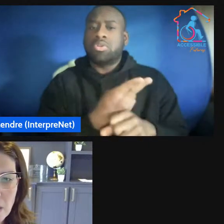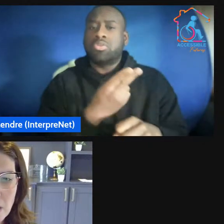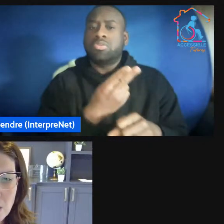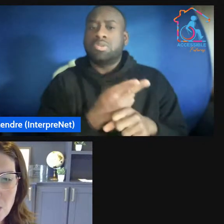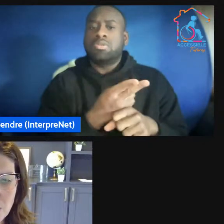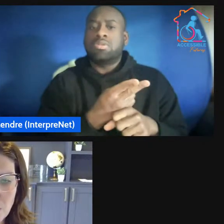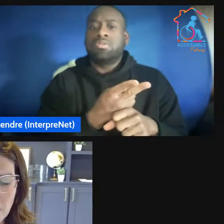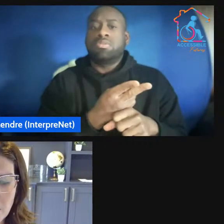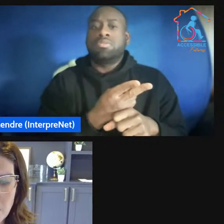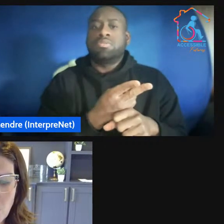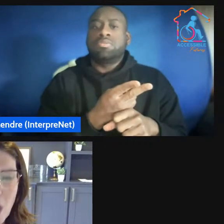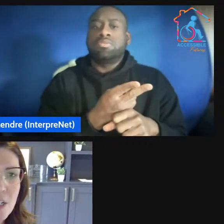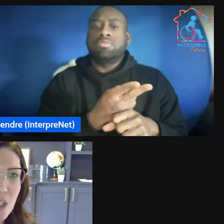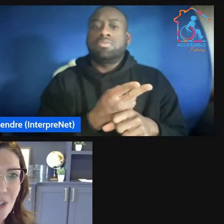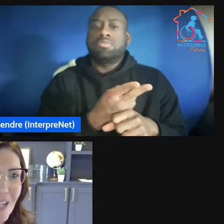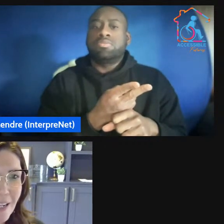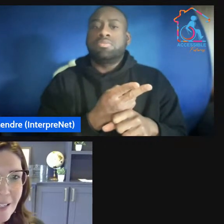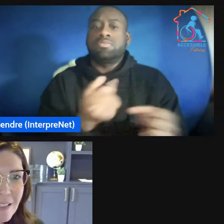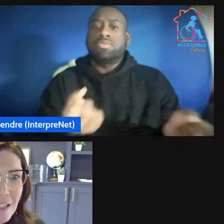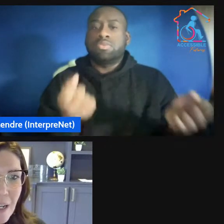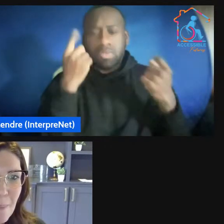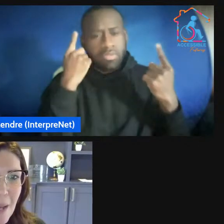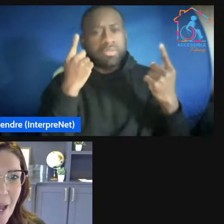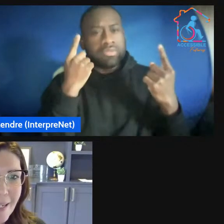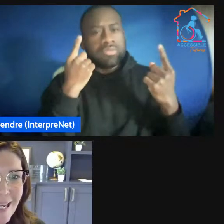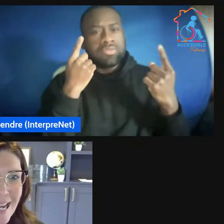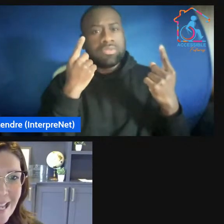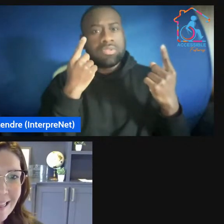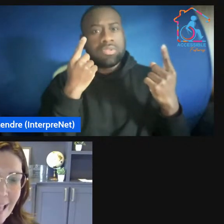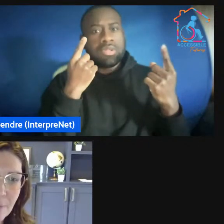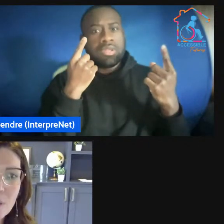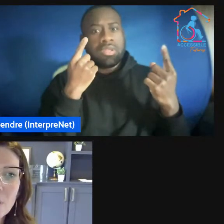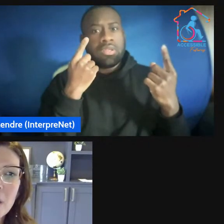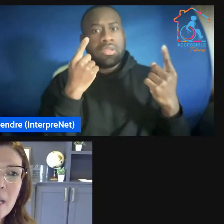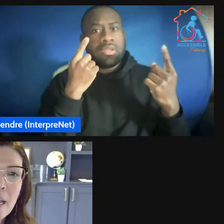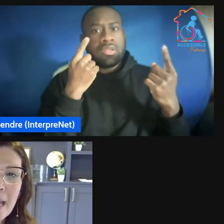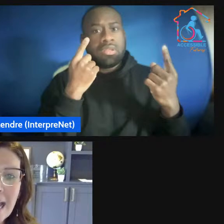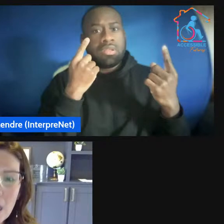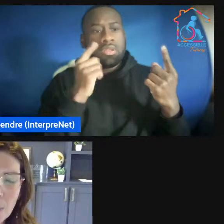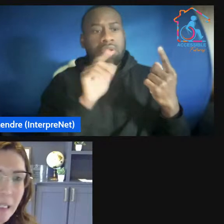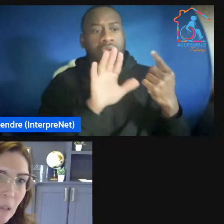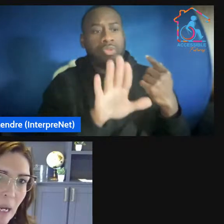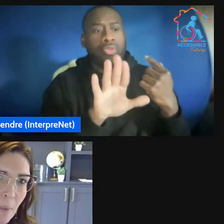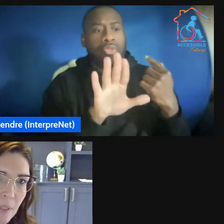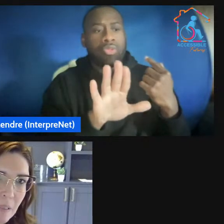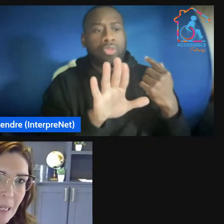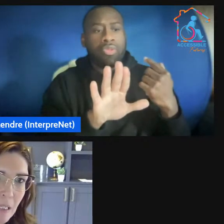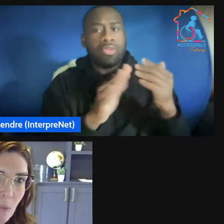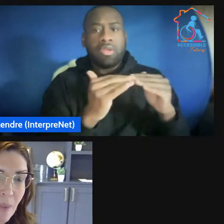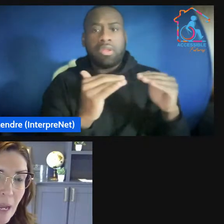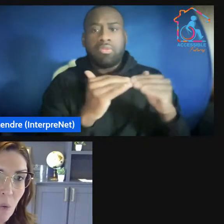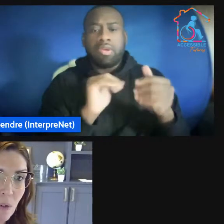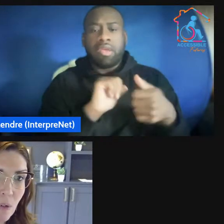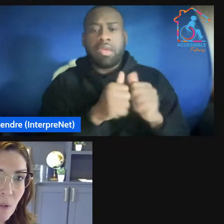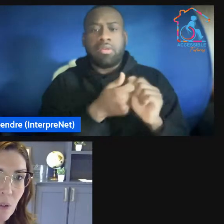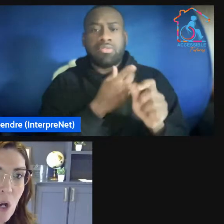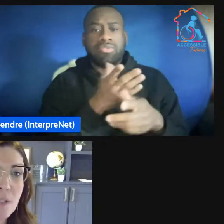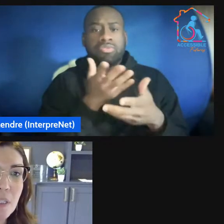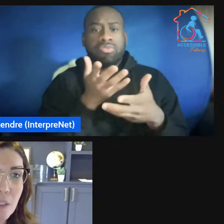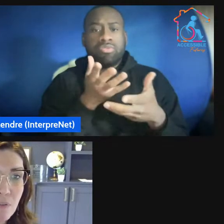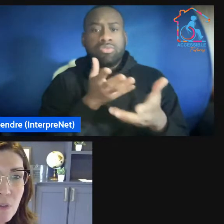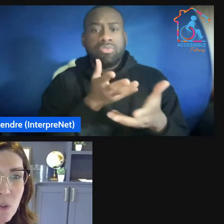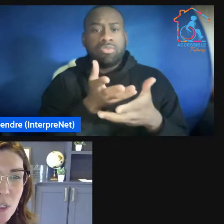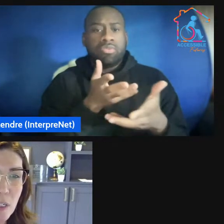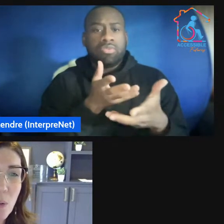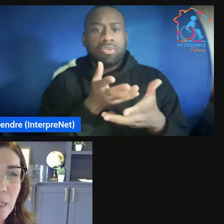it to understand at an innate level how to interact with a space without